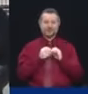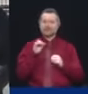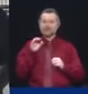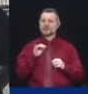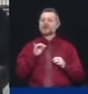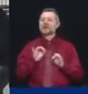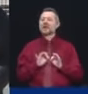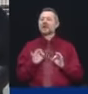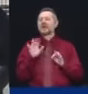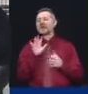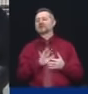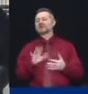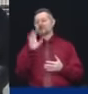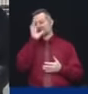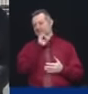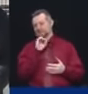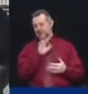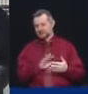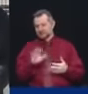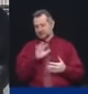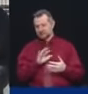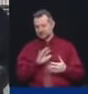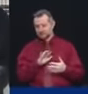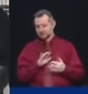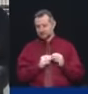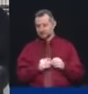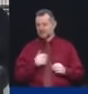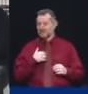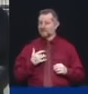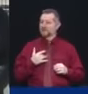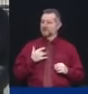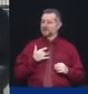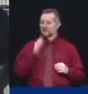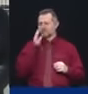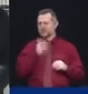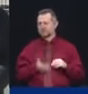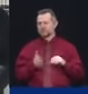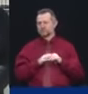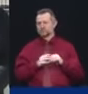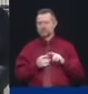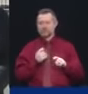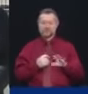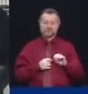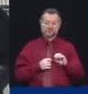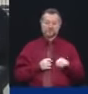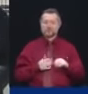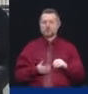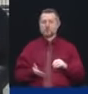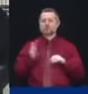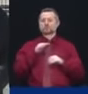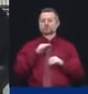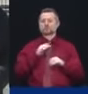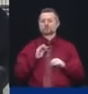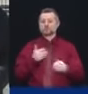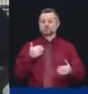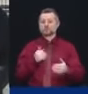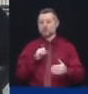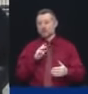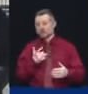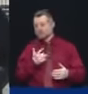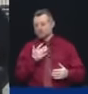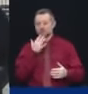guidelines to operate, but I believe they're going to be adjusted up by the time we get closer to the actual